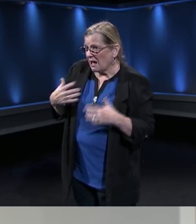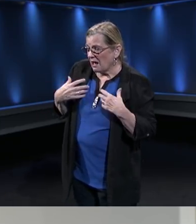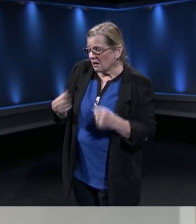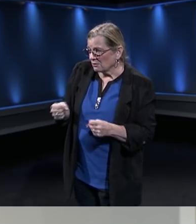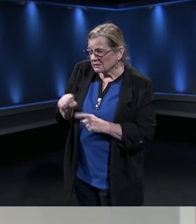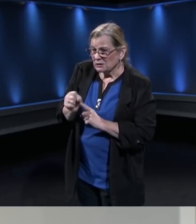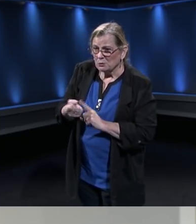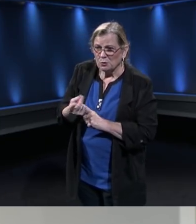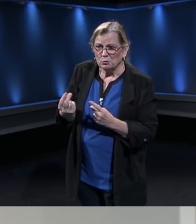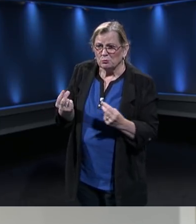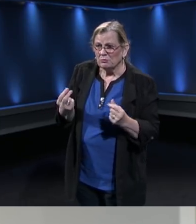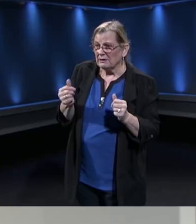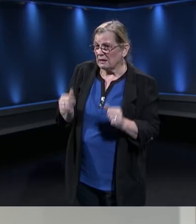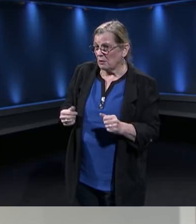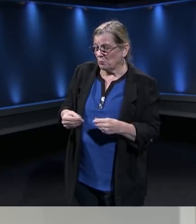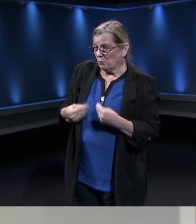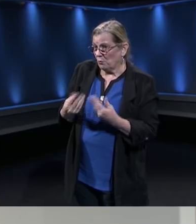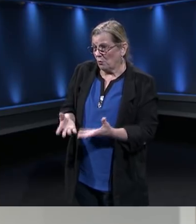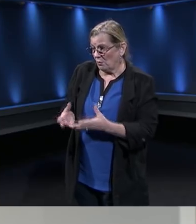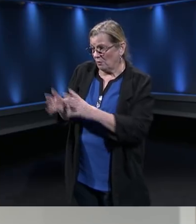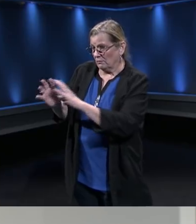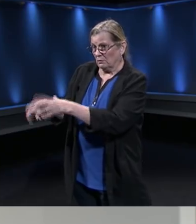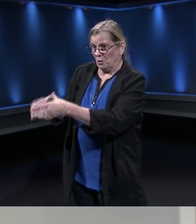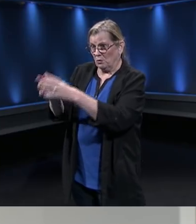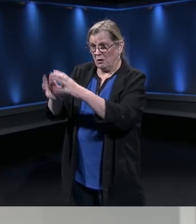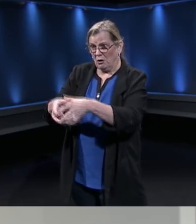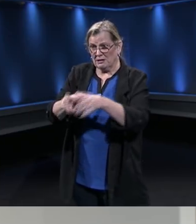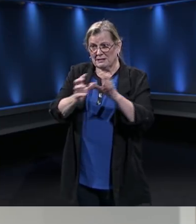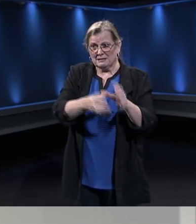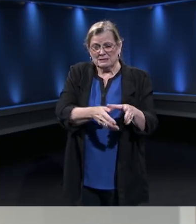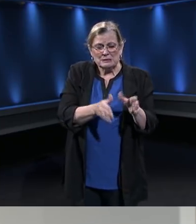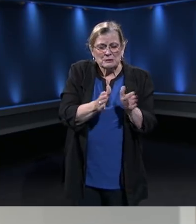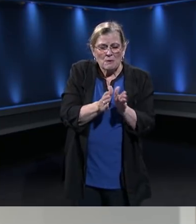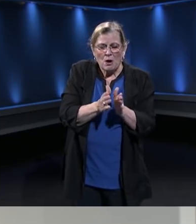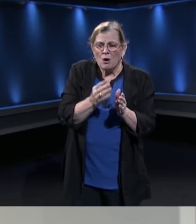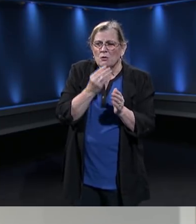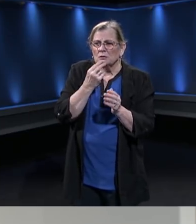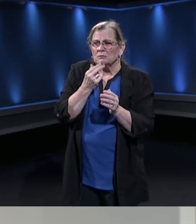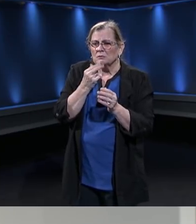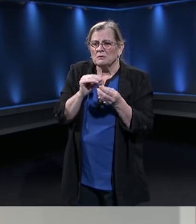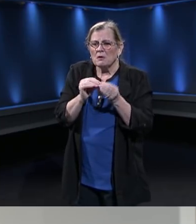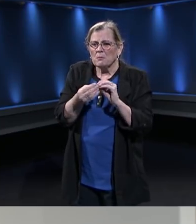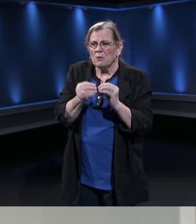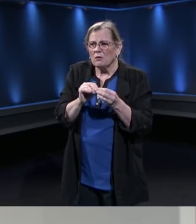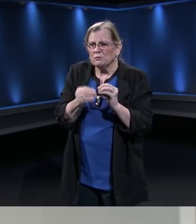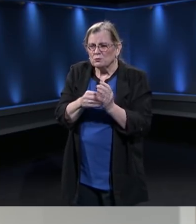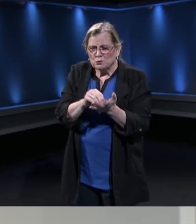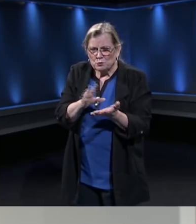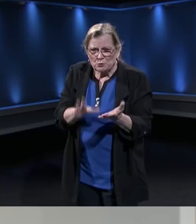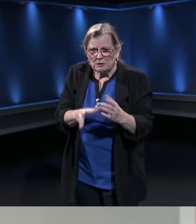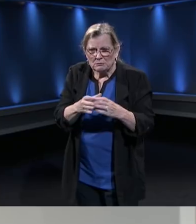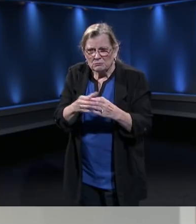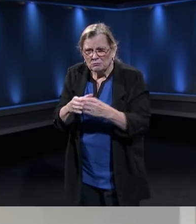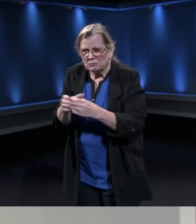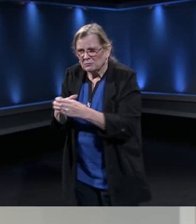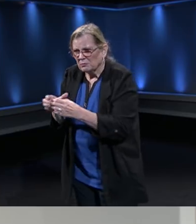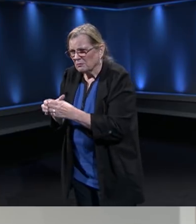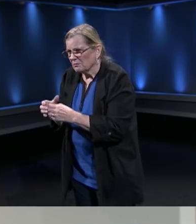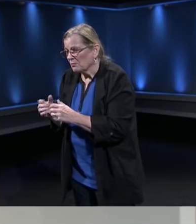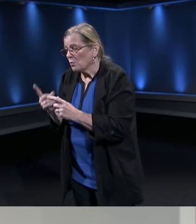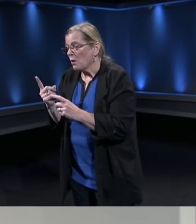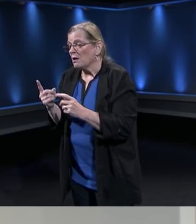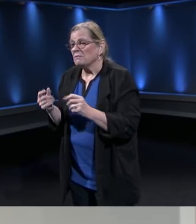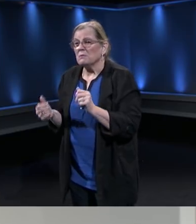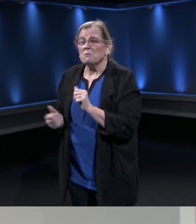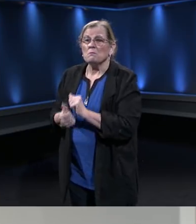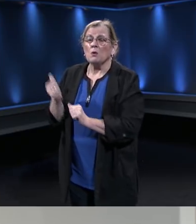cohort learning. Again, small targeted groups of cohorts, beginning with some of our most vulnerable students